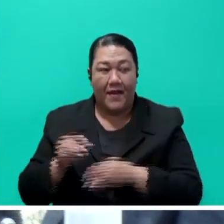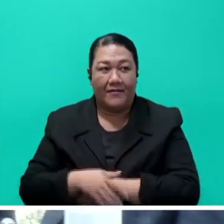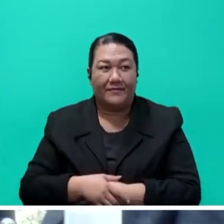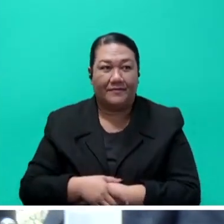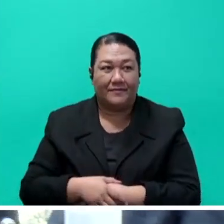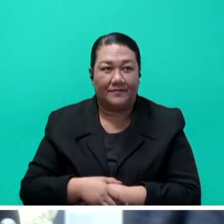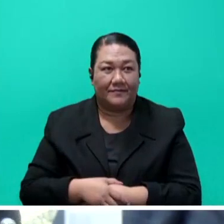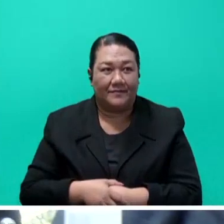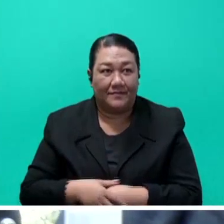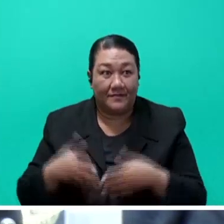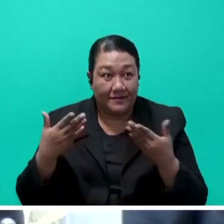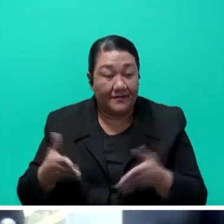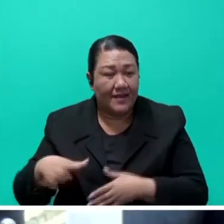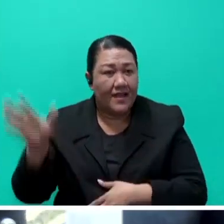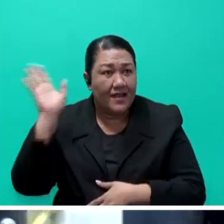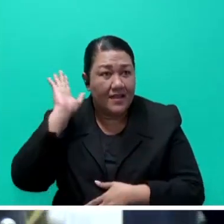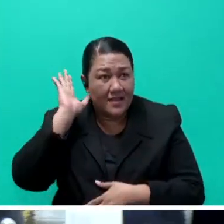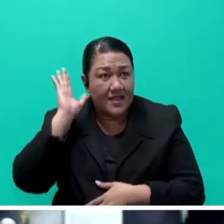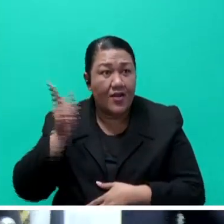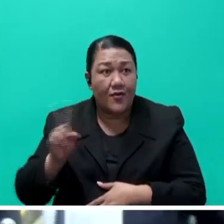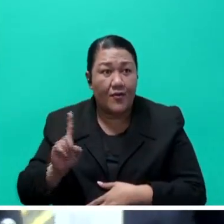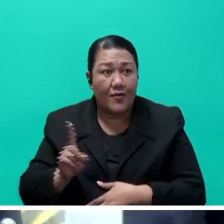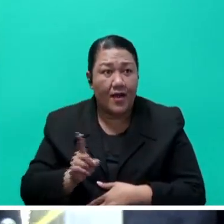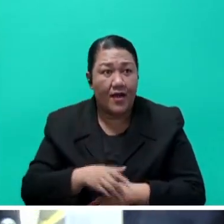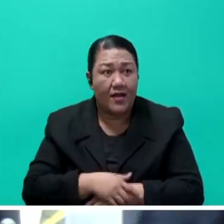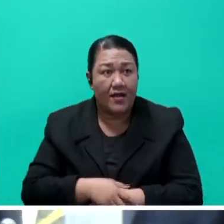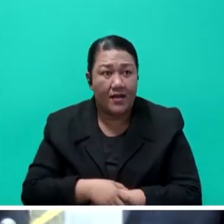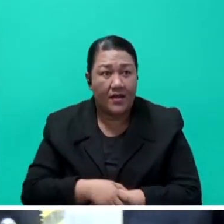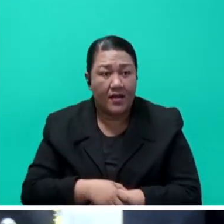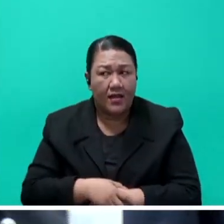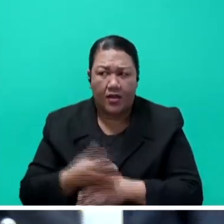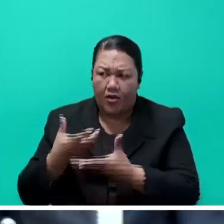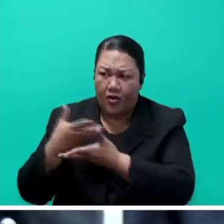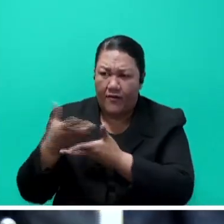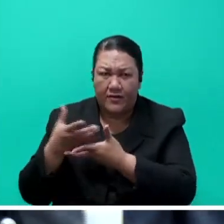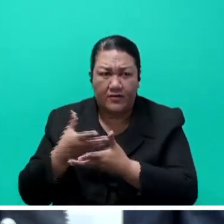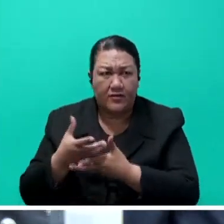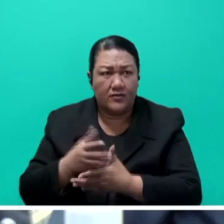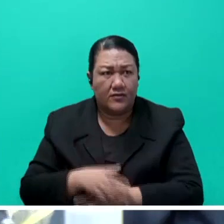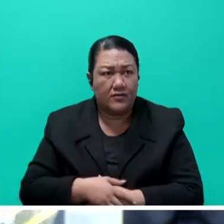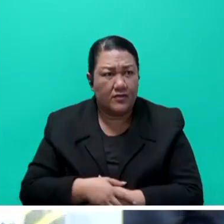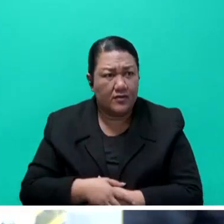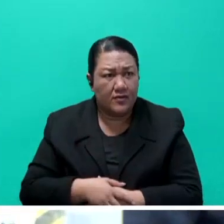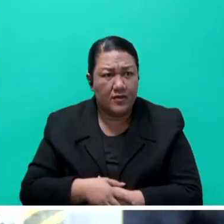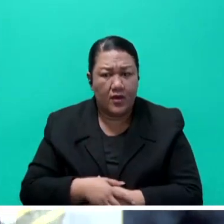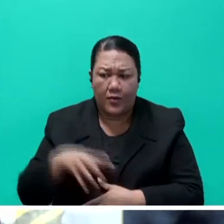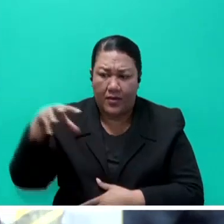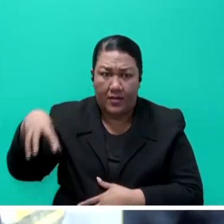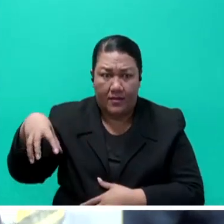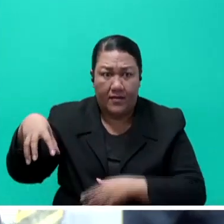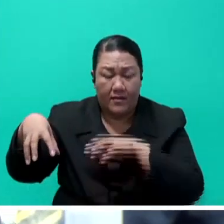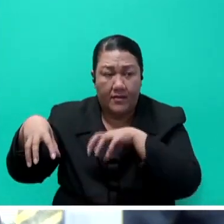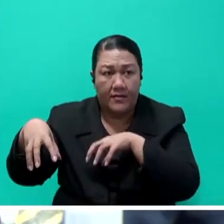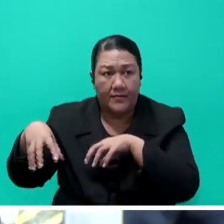I had the fortunate conversation with a Singaporean consortium. They